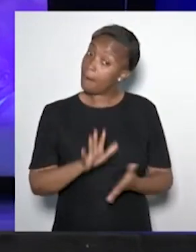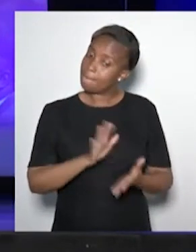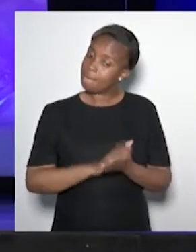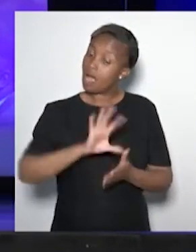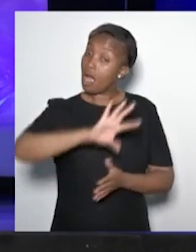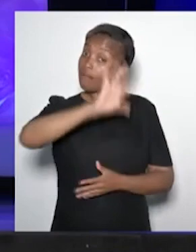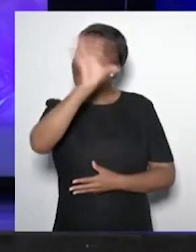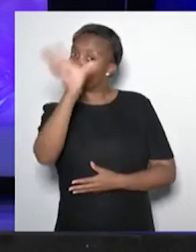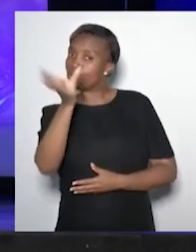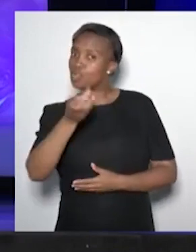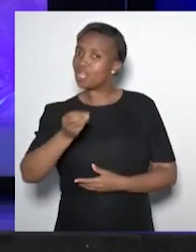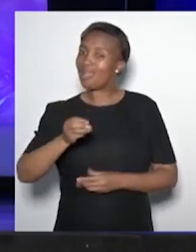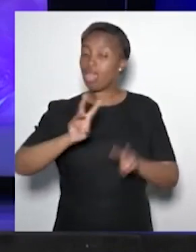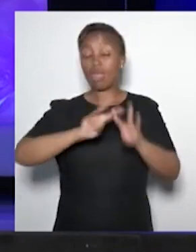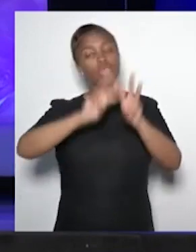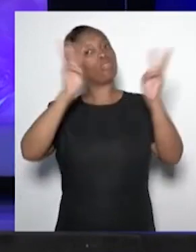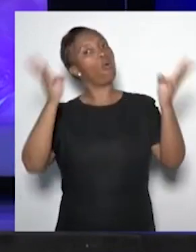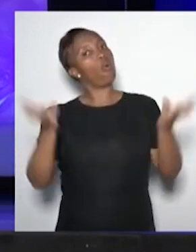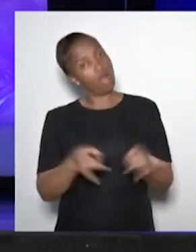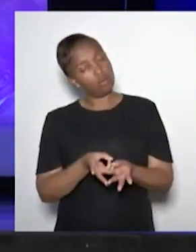Africa and globally,